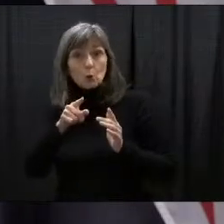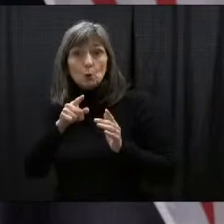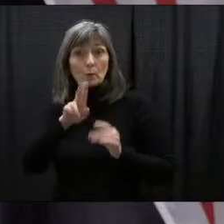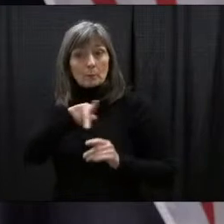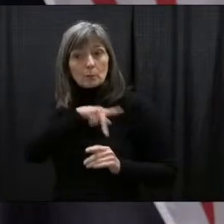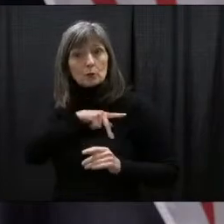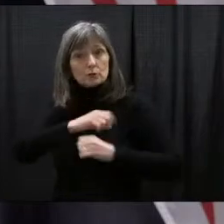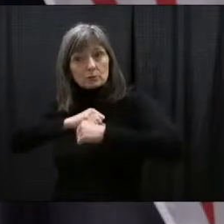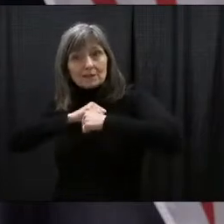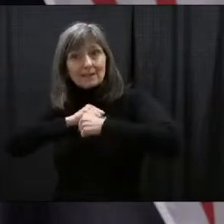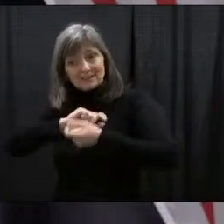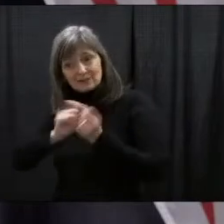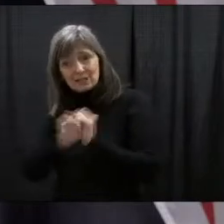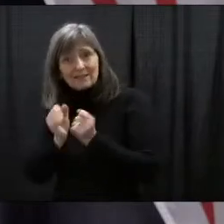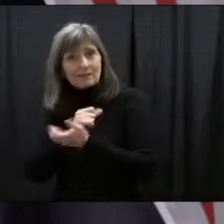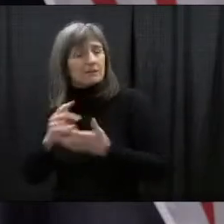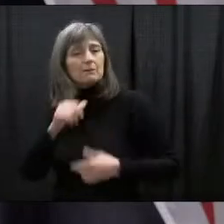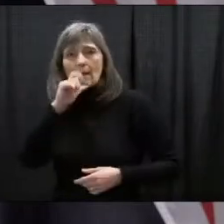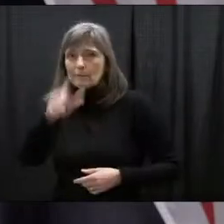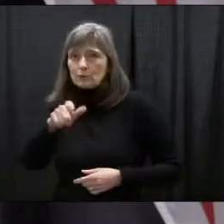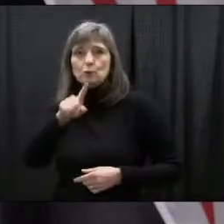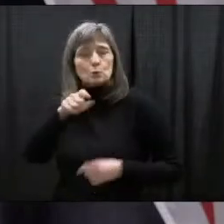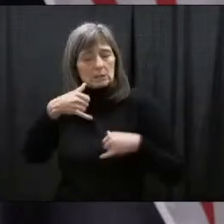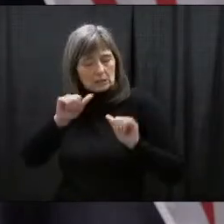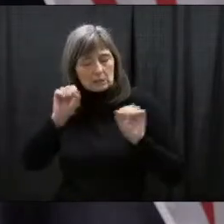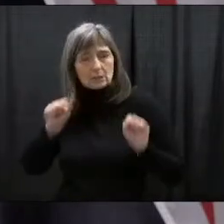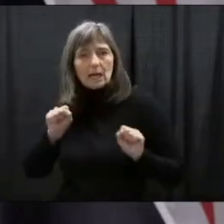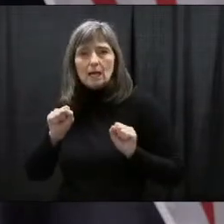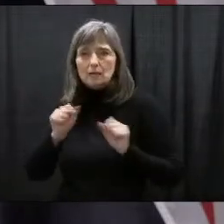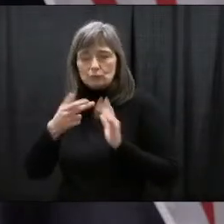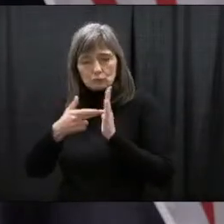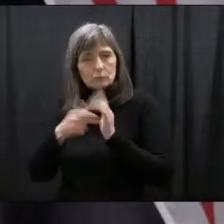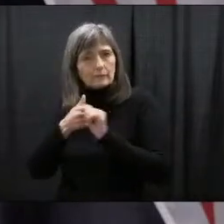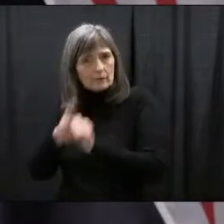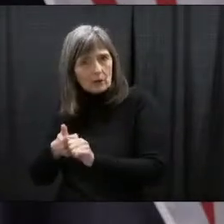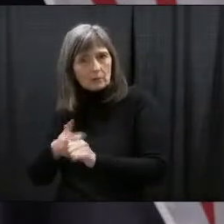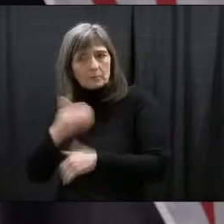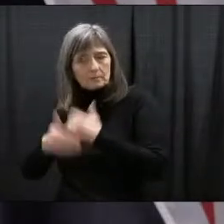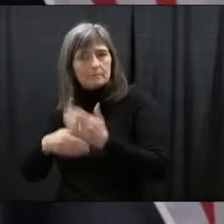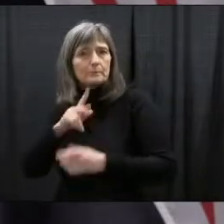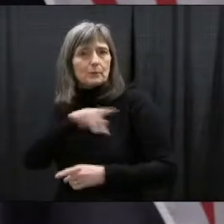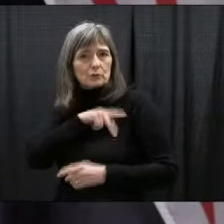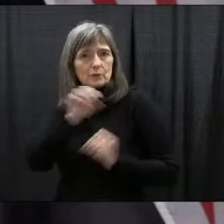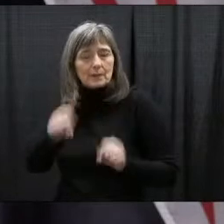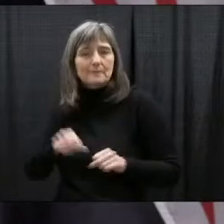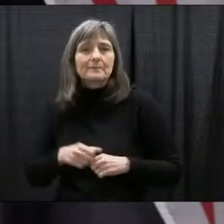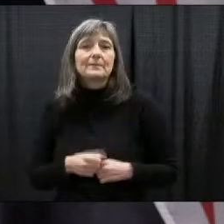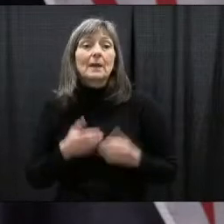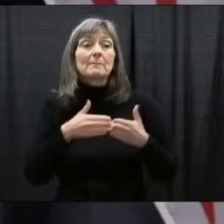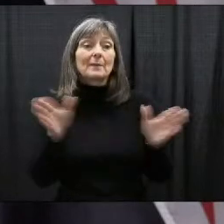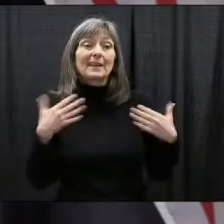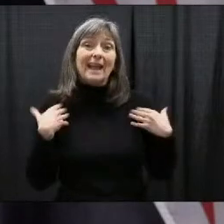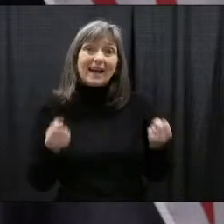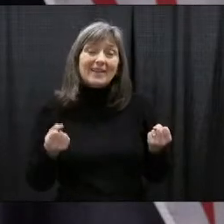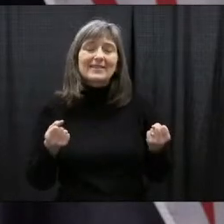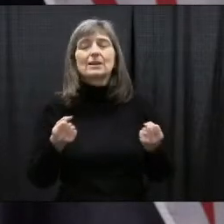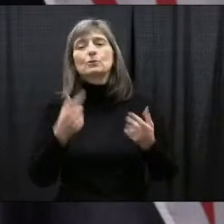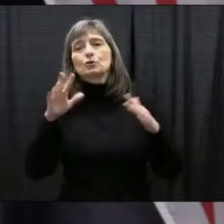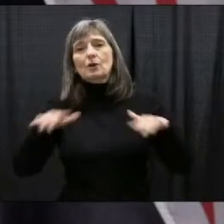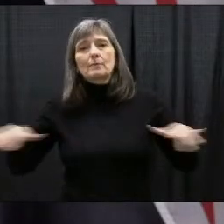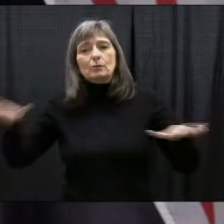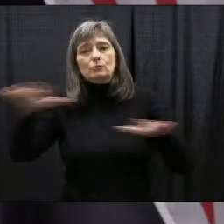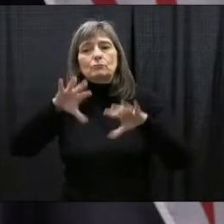own personal protective measures. Public health must make decisions on a population level by relying on the science